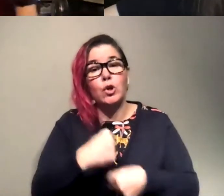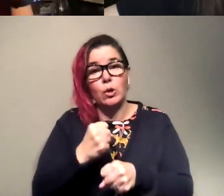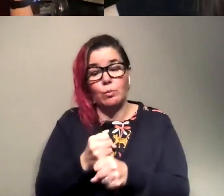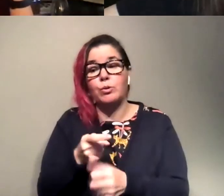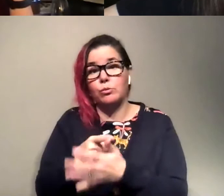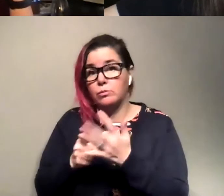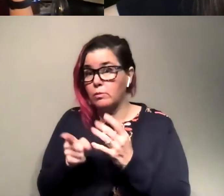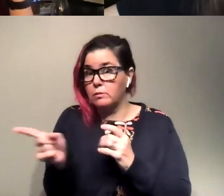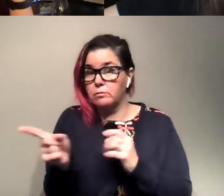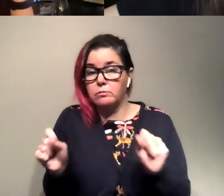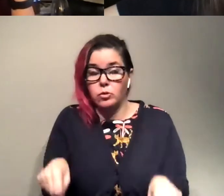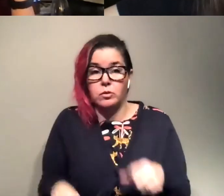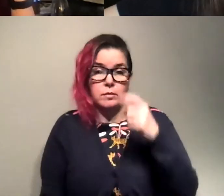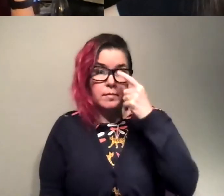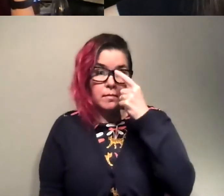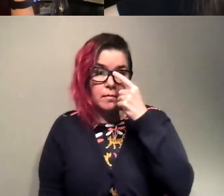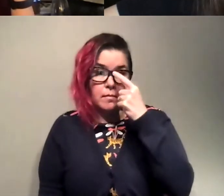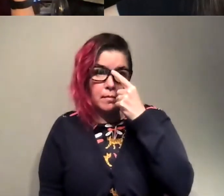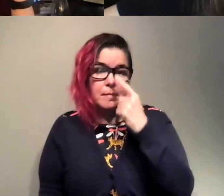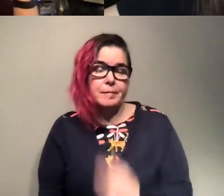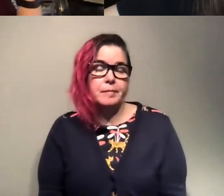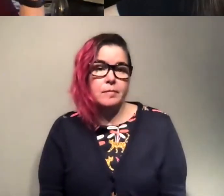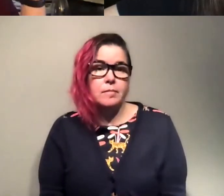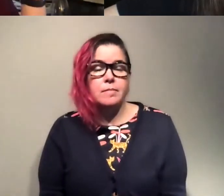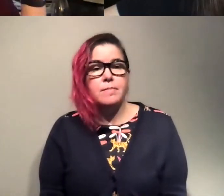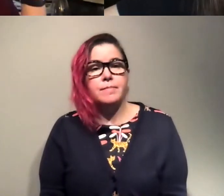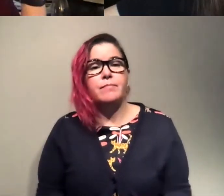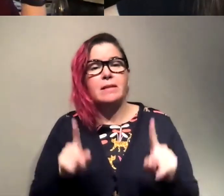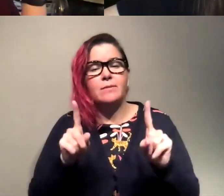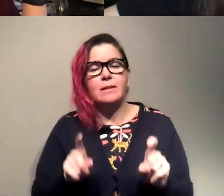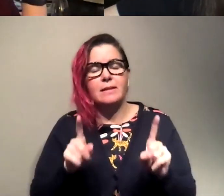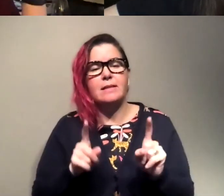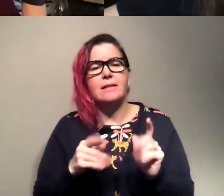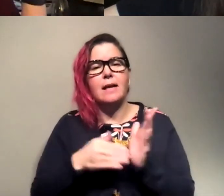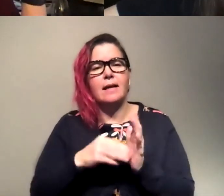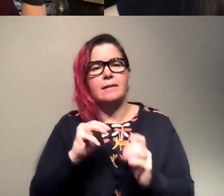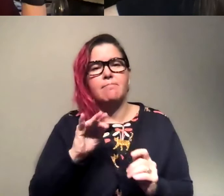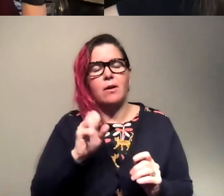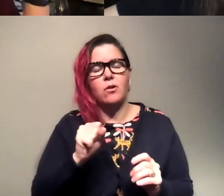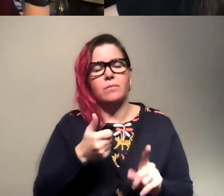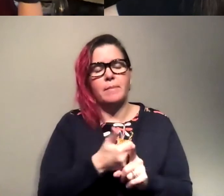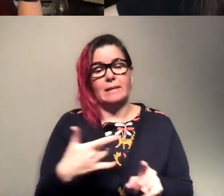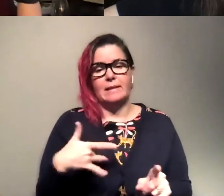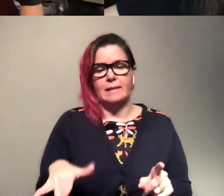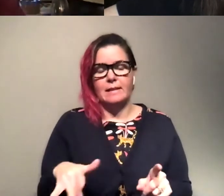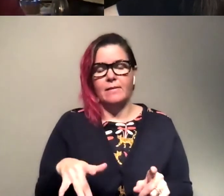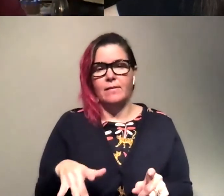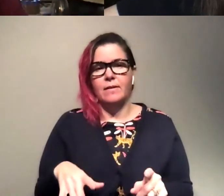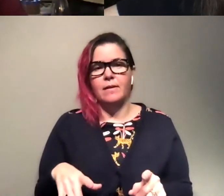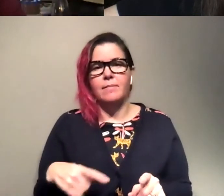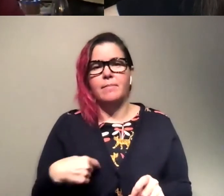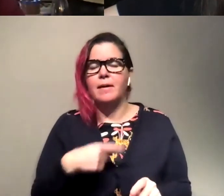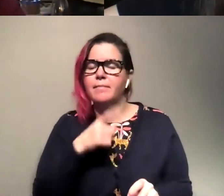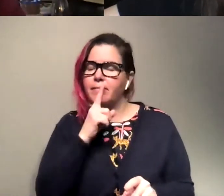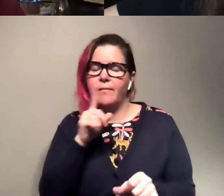things, and we're testing against microbes that could be sensitive to them. But I wouldn't be able to completely